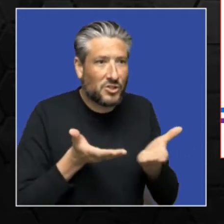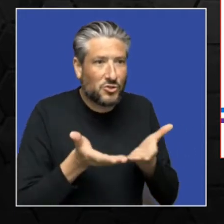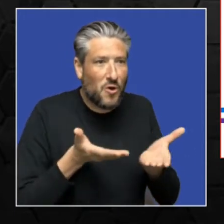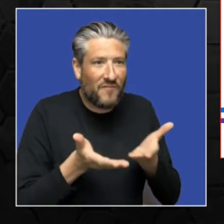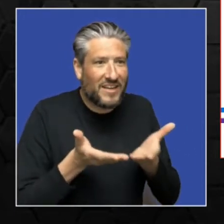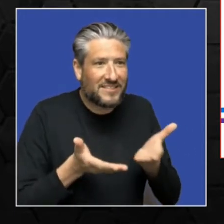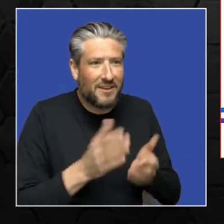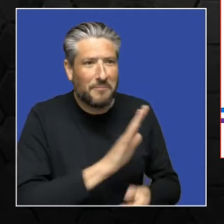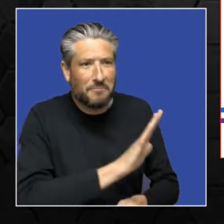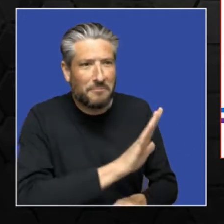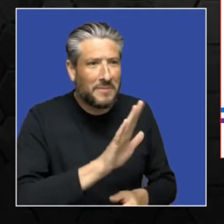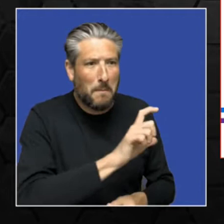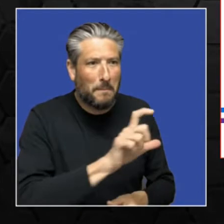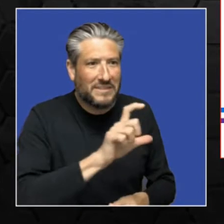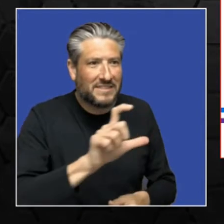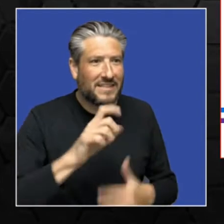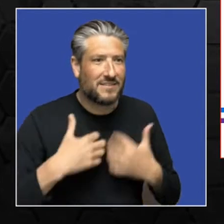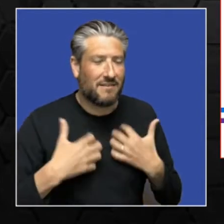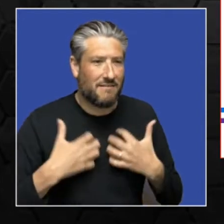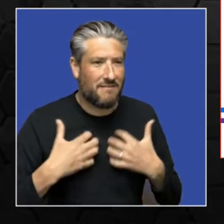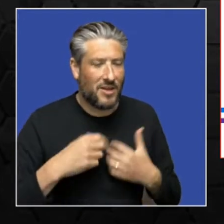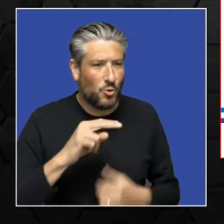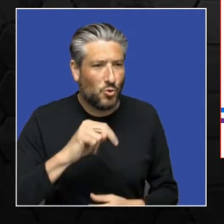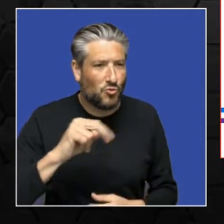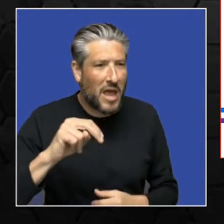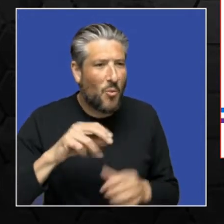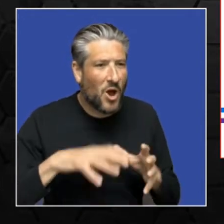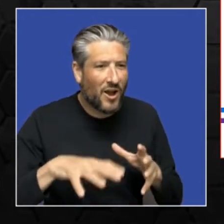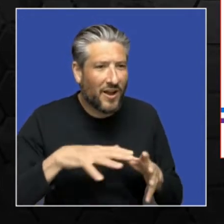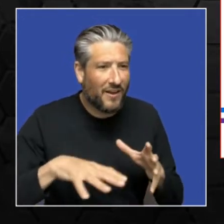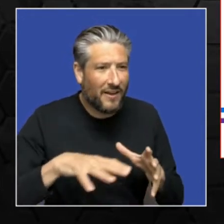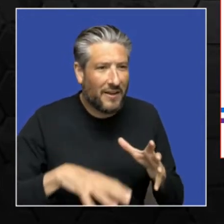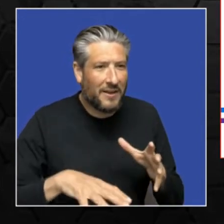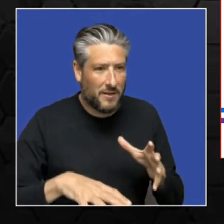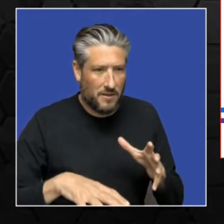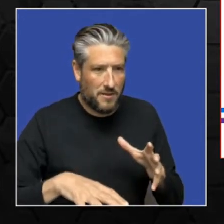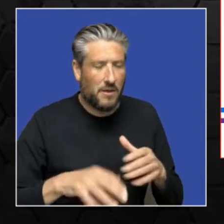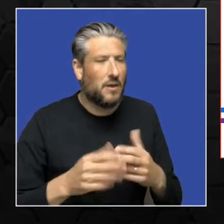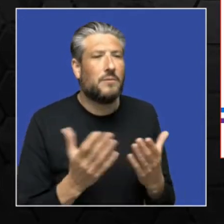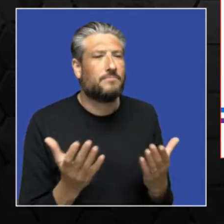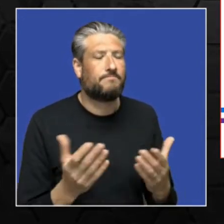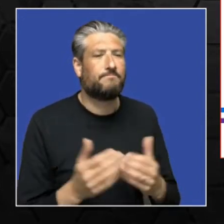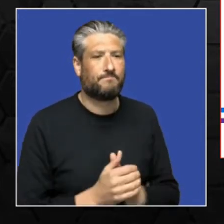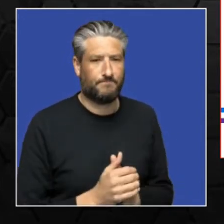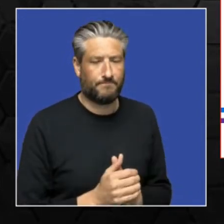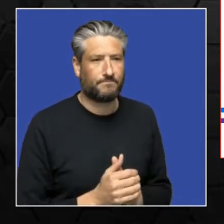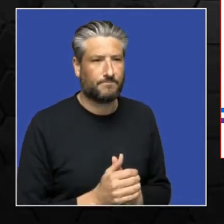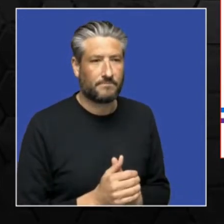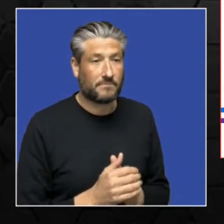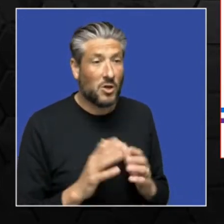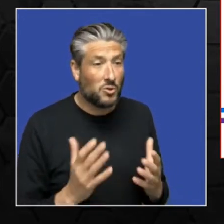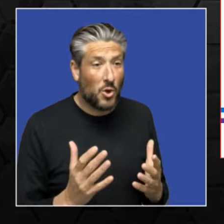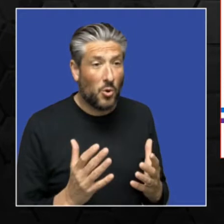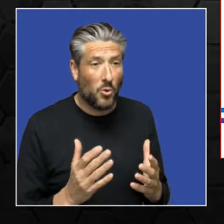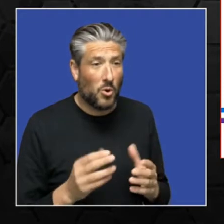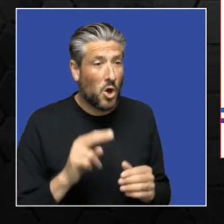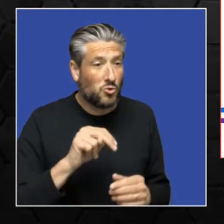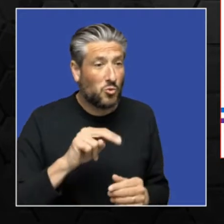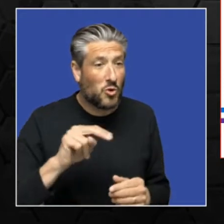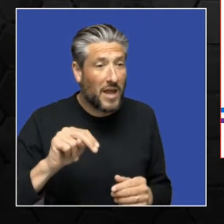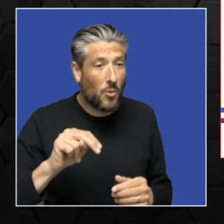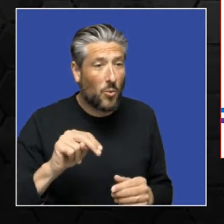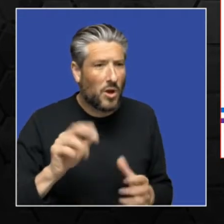it. The main use of neural networks is because they're in our own brain, and our brain is basically